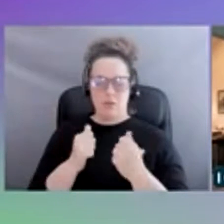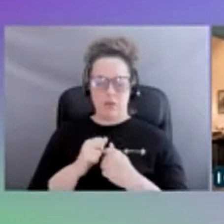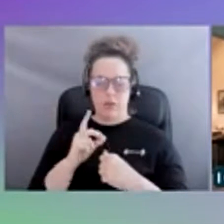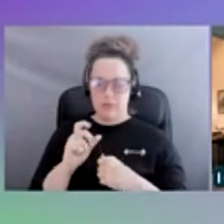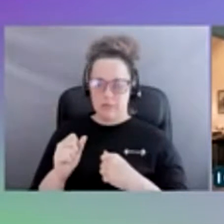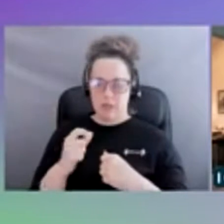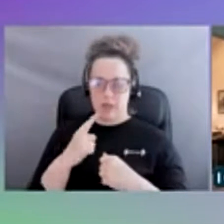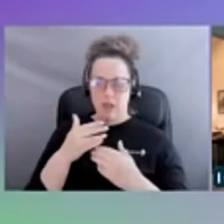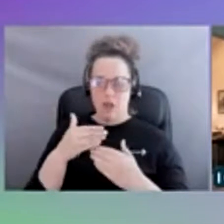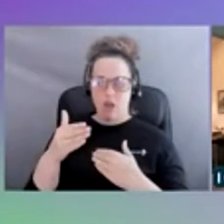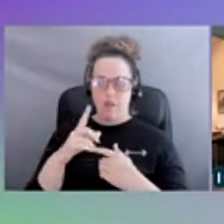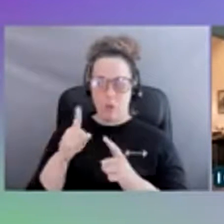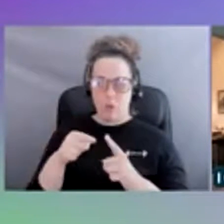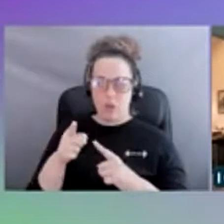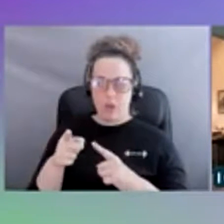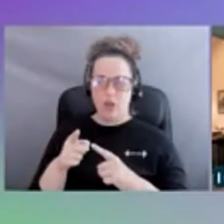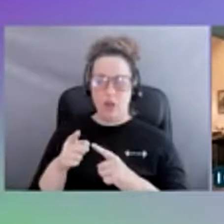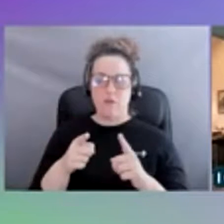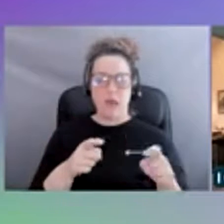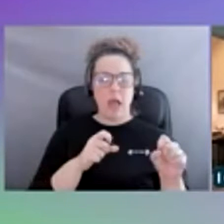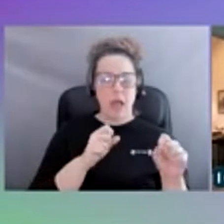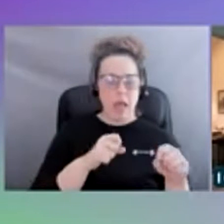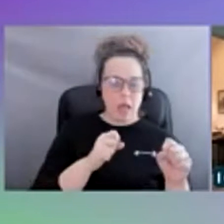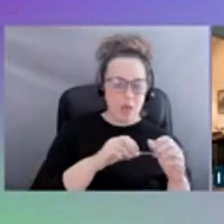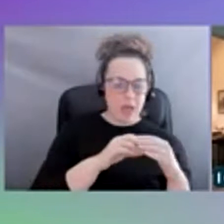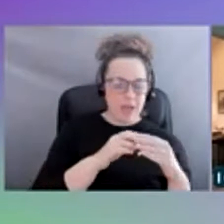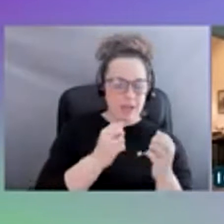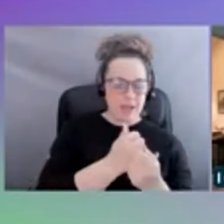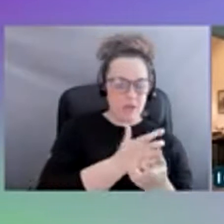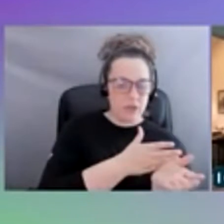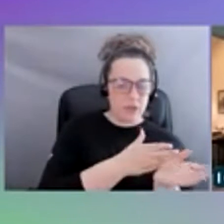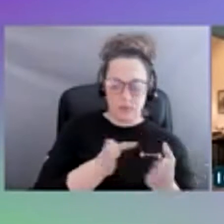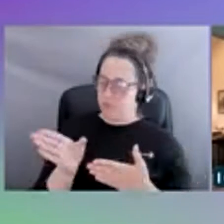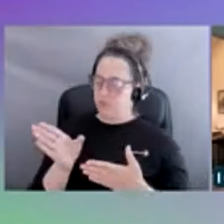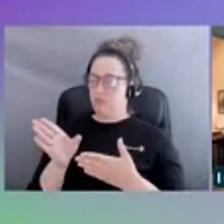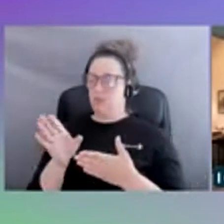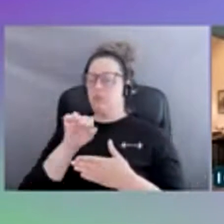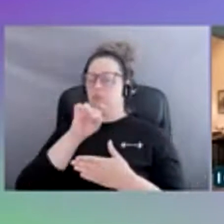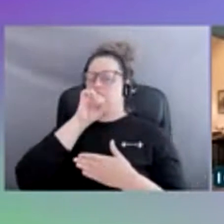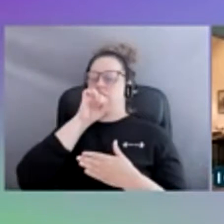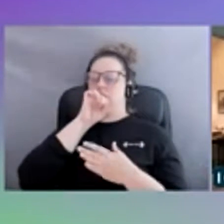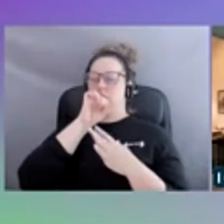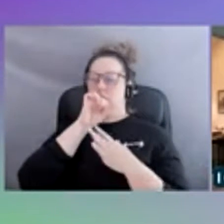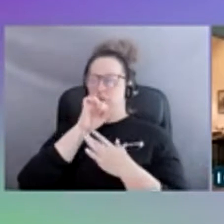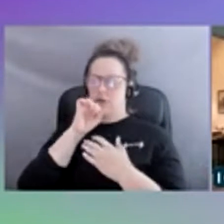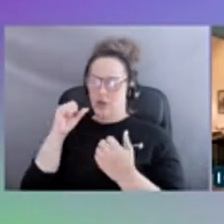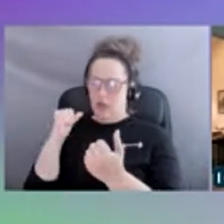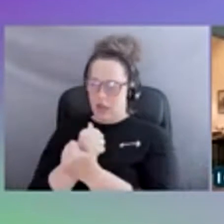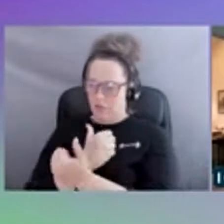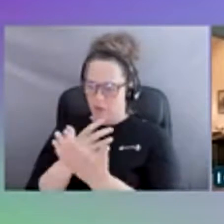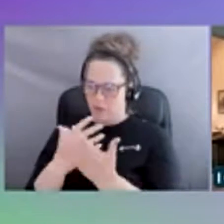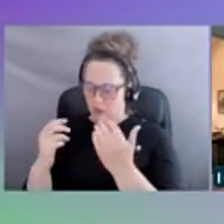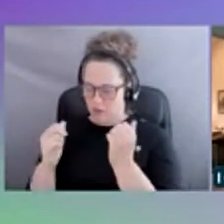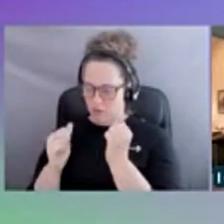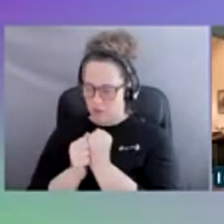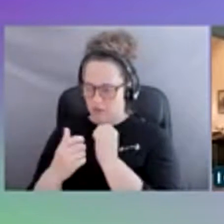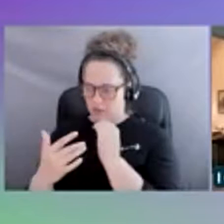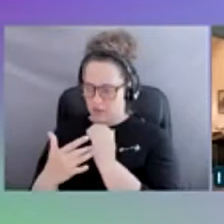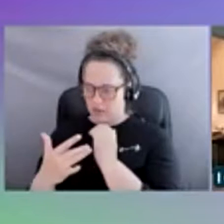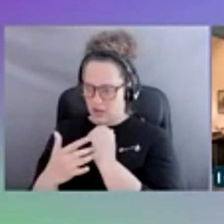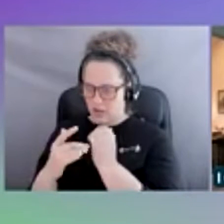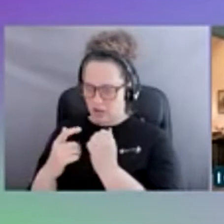it's often that when they go from being able to access everything to then suddenly having to learn how to do it all with assistive tech, that you